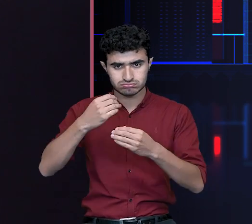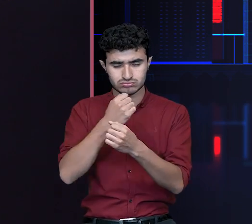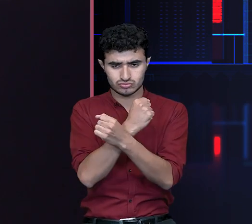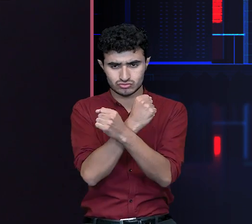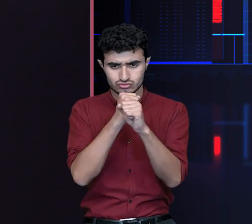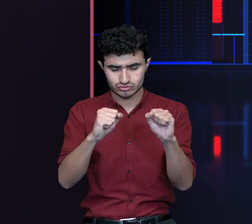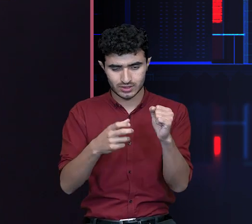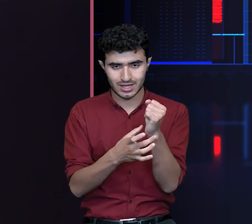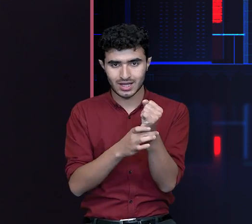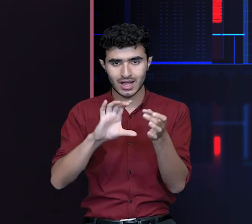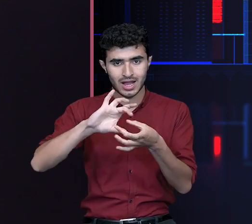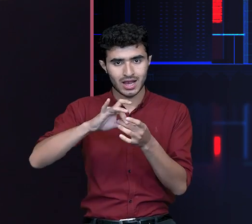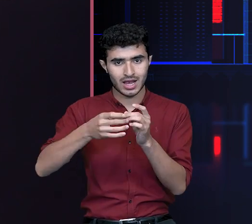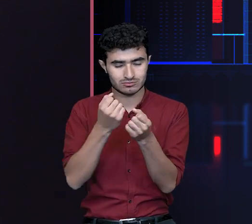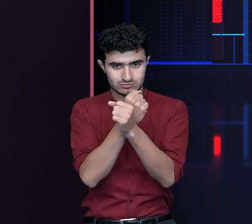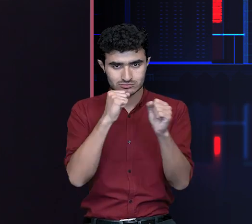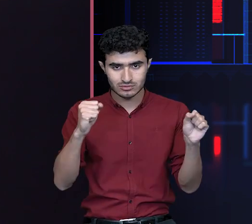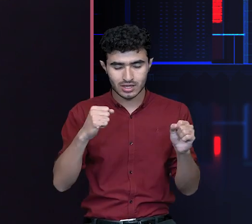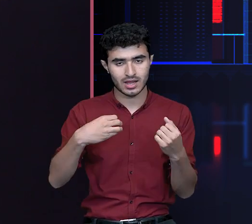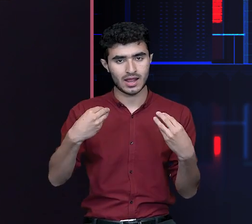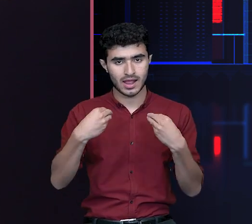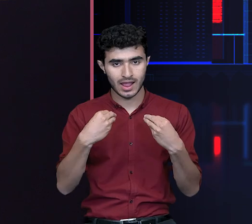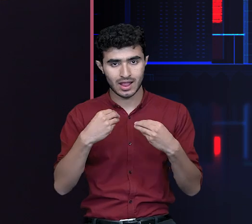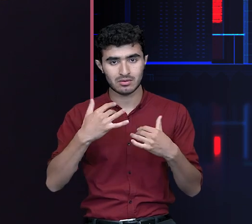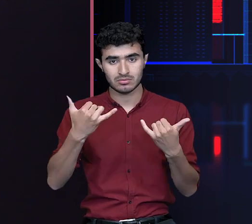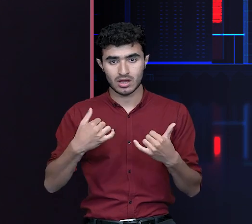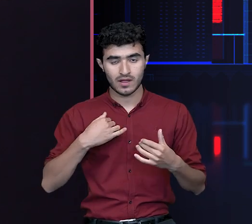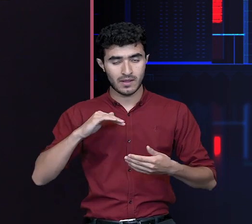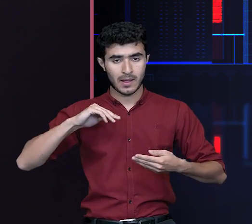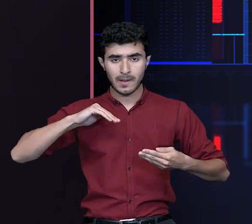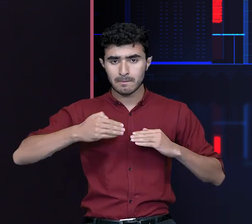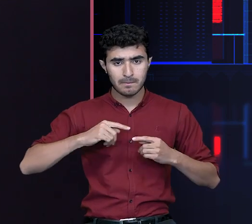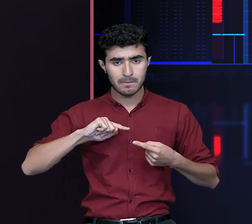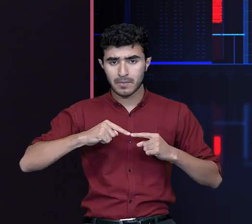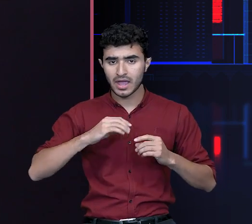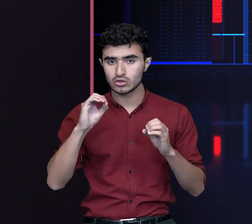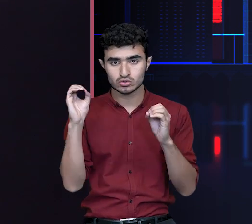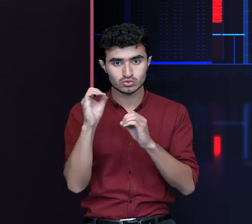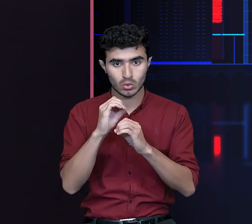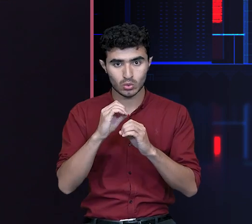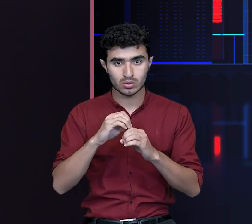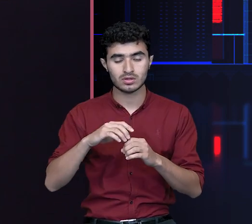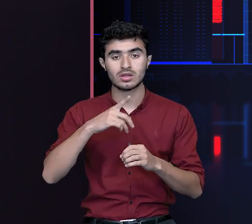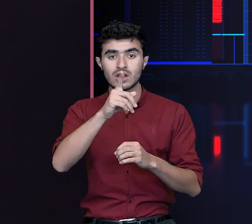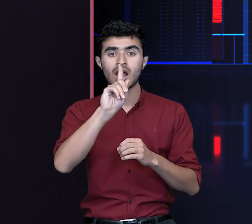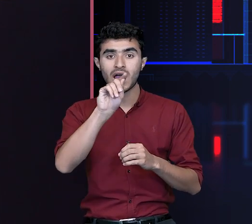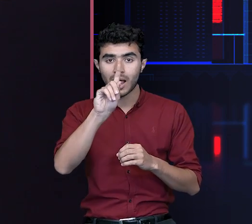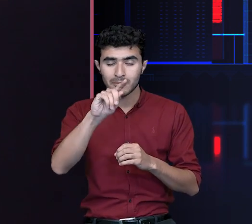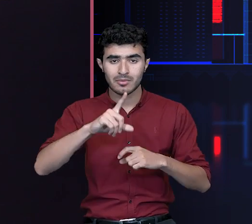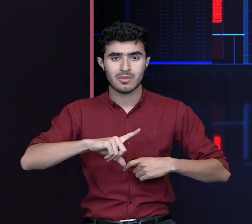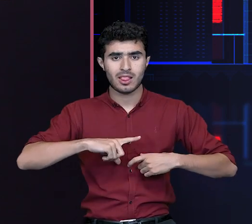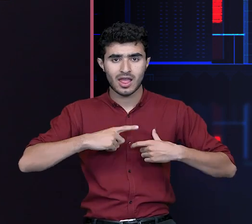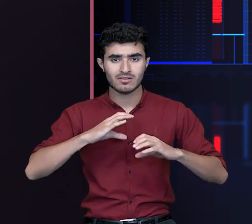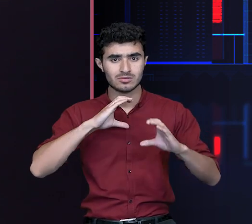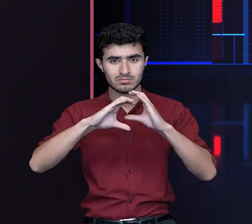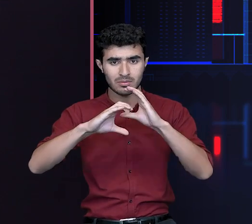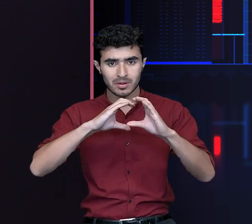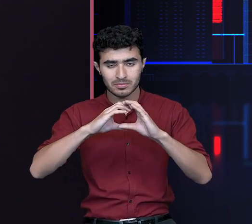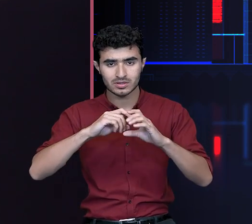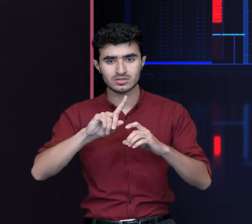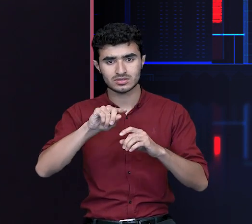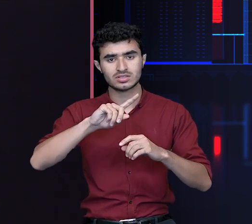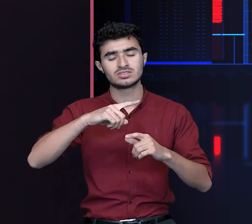off the chains, and suddenly I felt no pain. Sharing your problems with others can show you the world in its